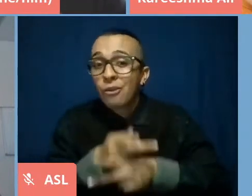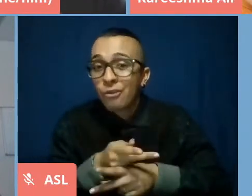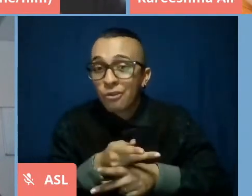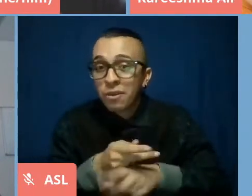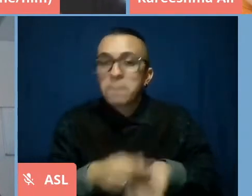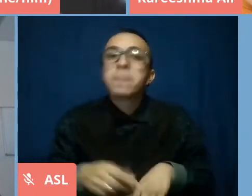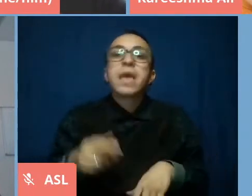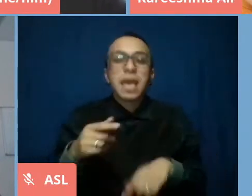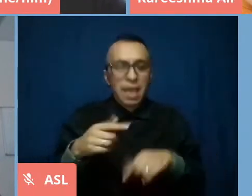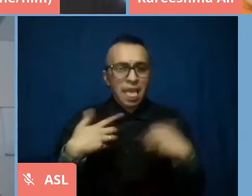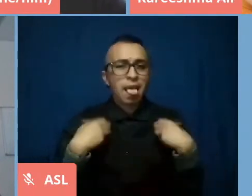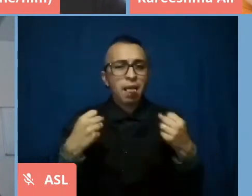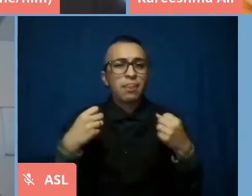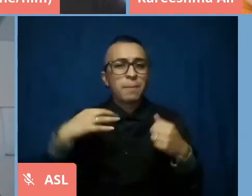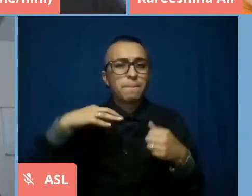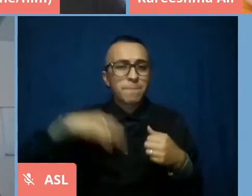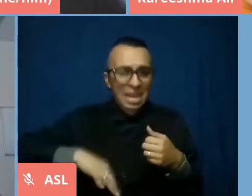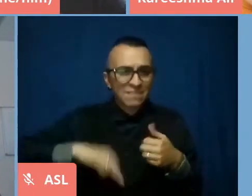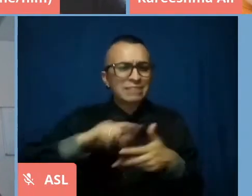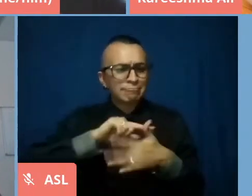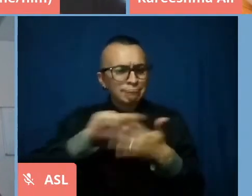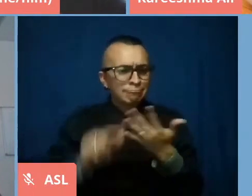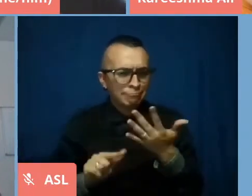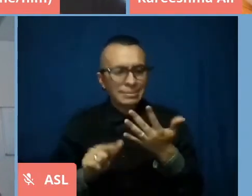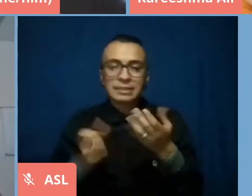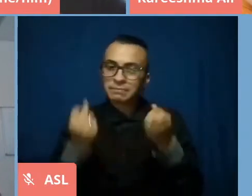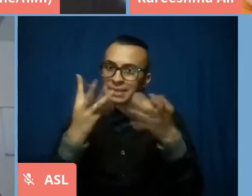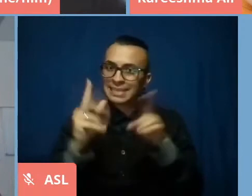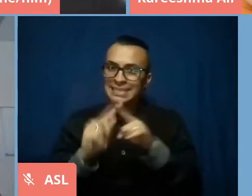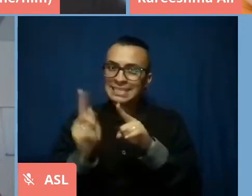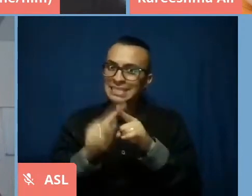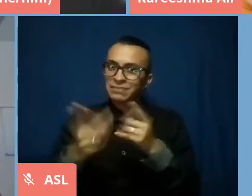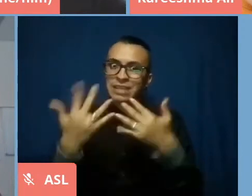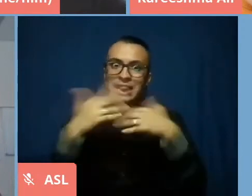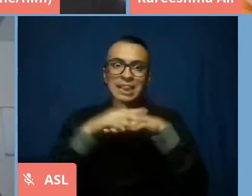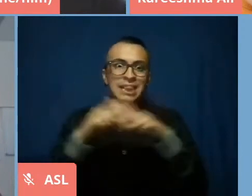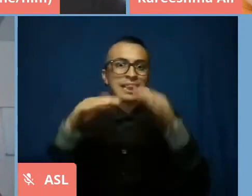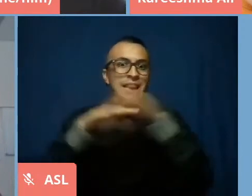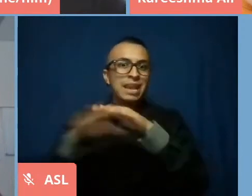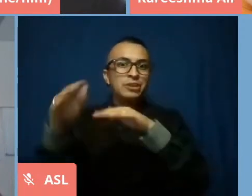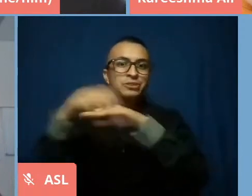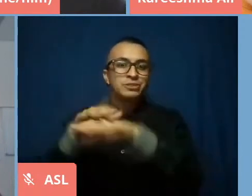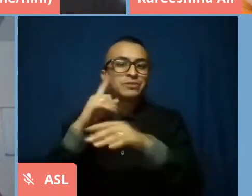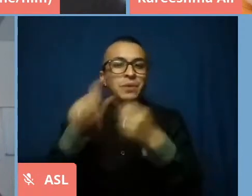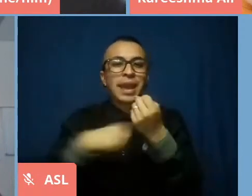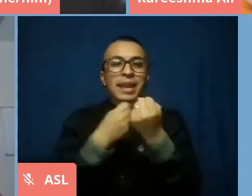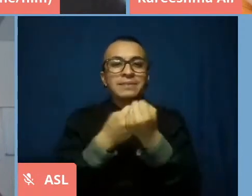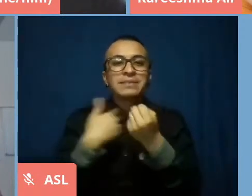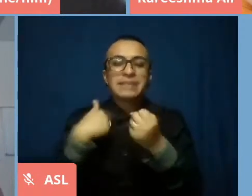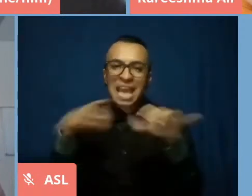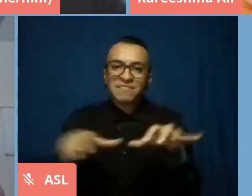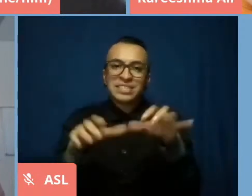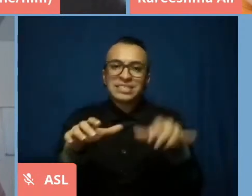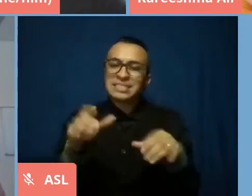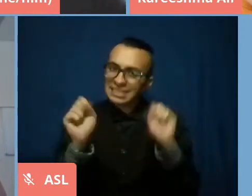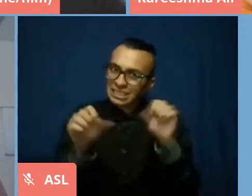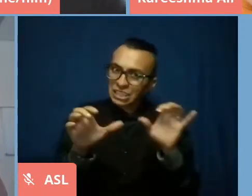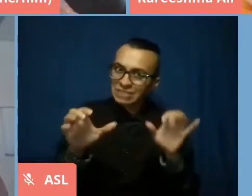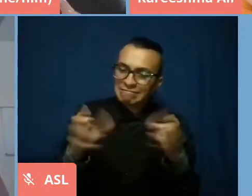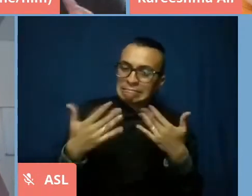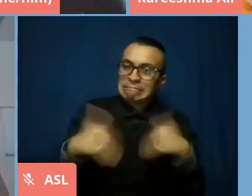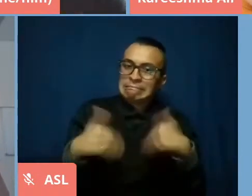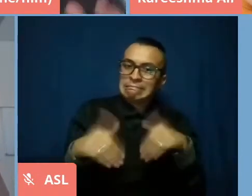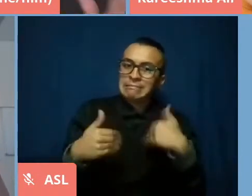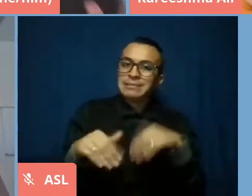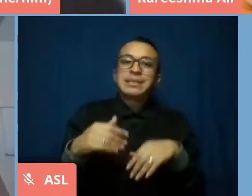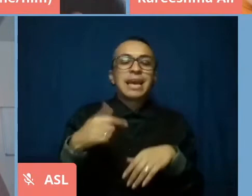and health benefits. There are so many layers of advocacy that we can take on this. And, I think